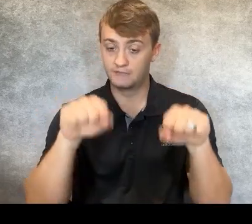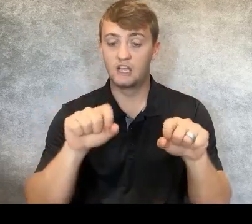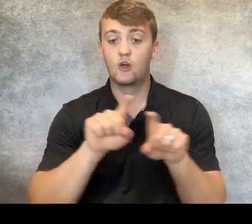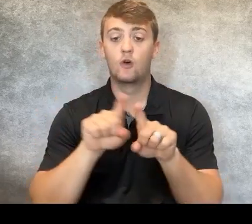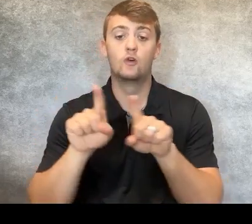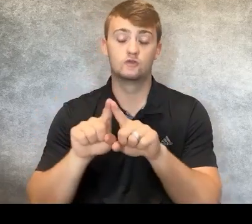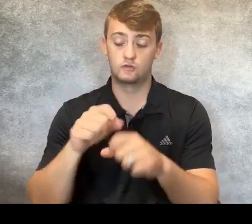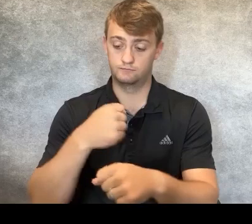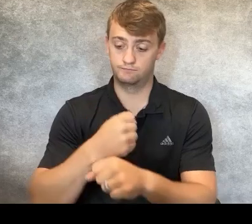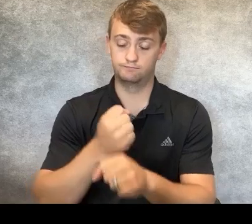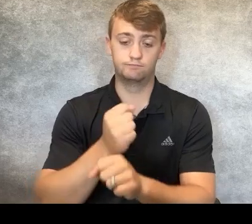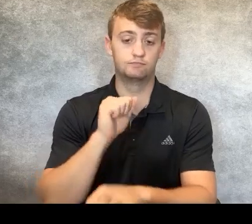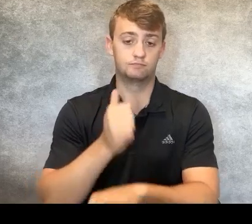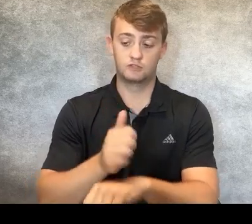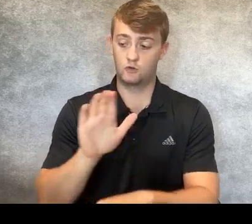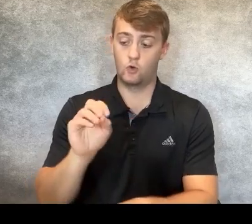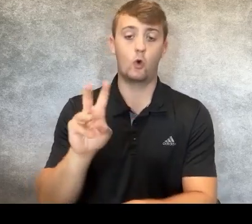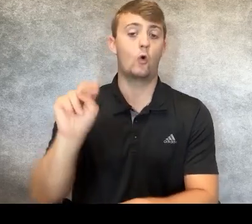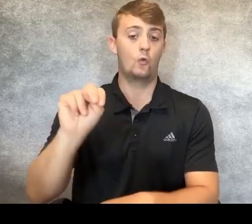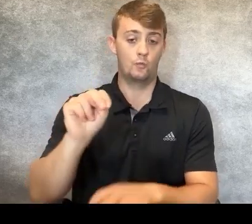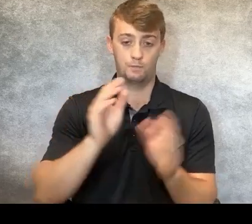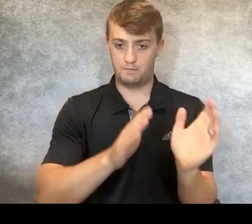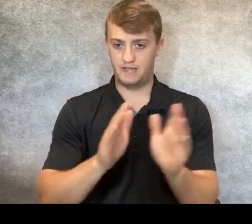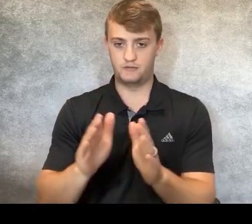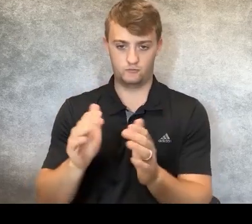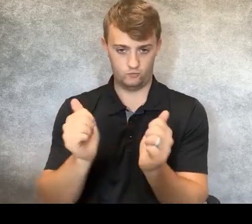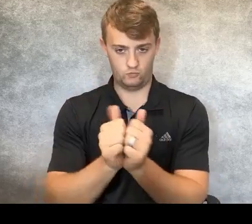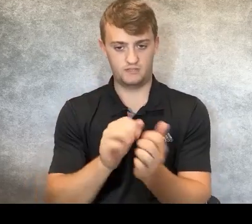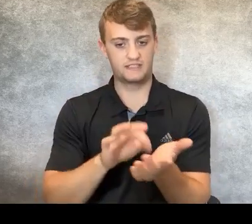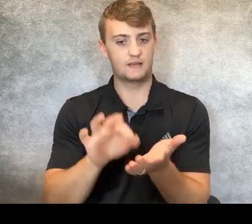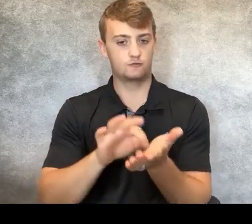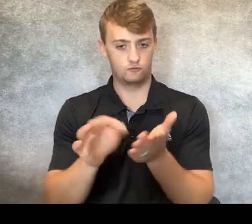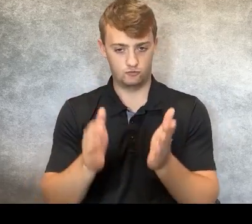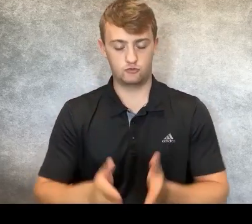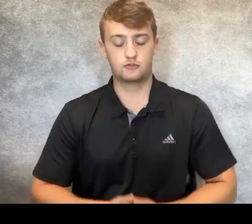They can also create their own patterns using counters.